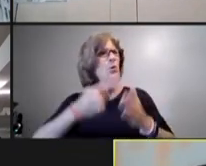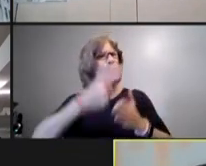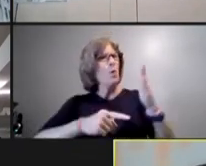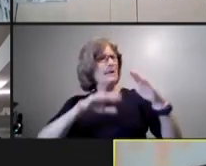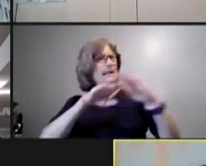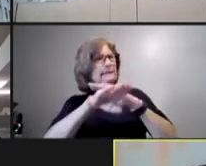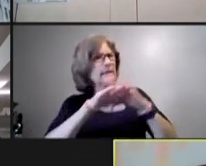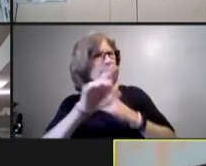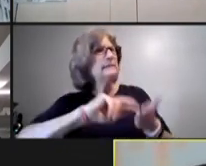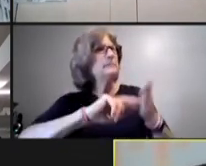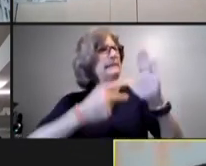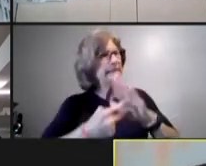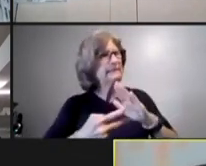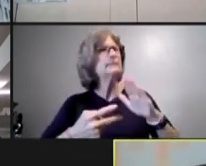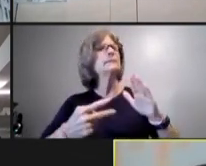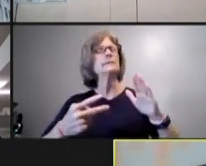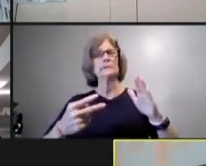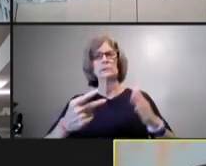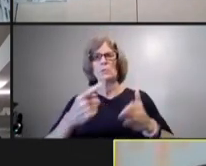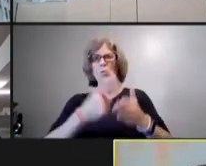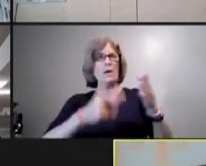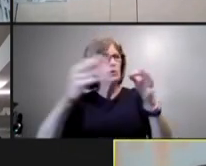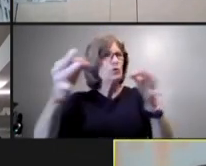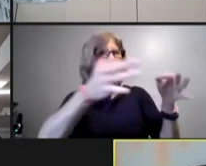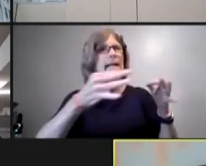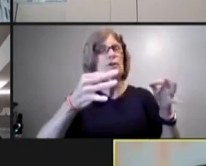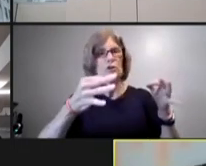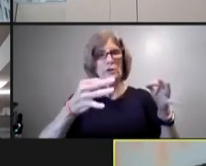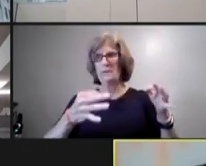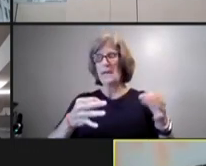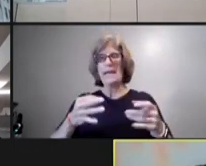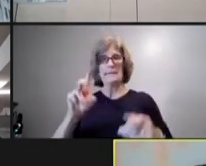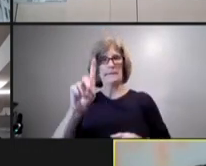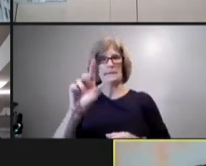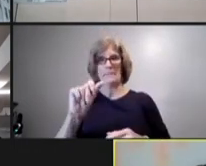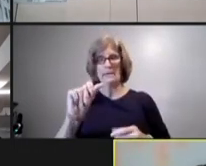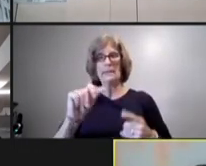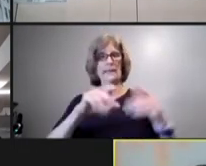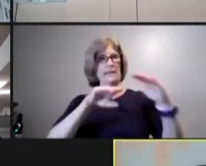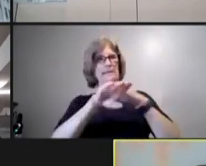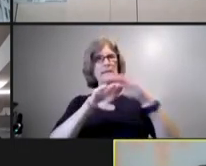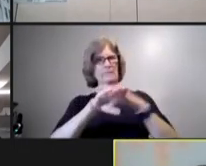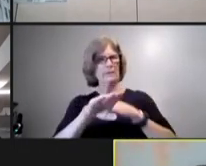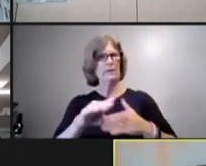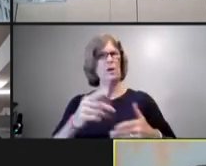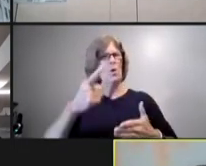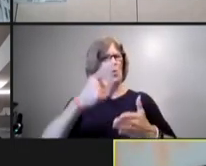we're discussing housing, and what disability accessibility means and looks like in